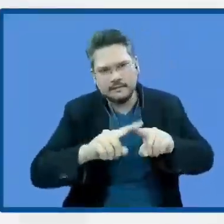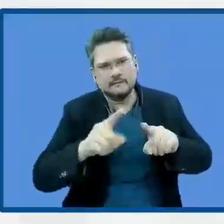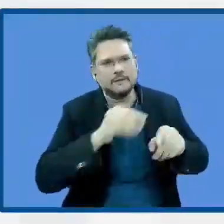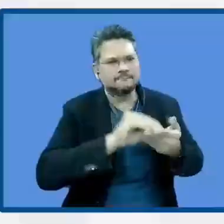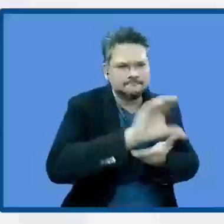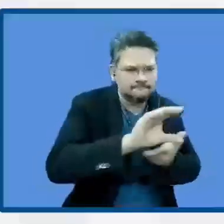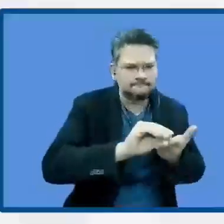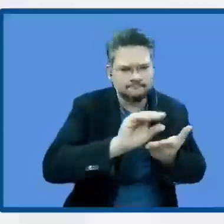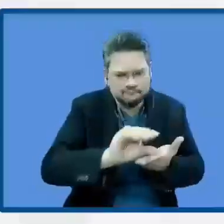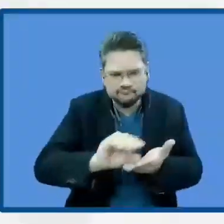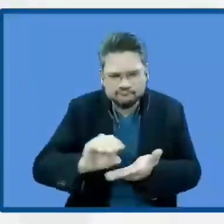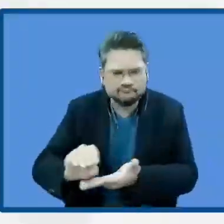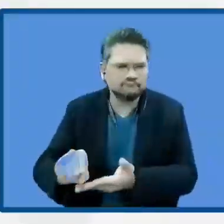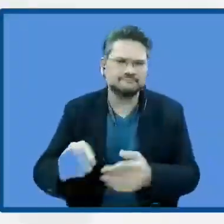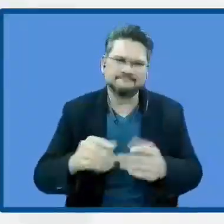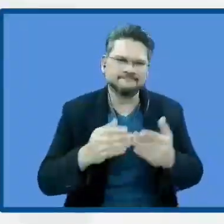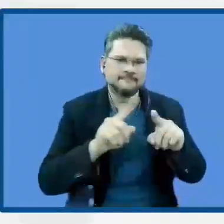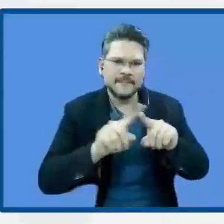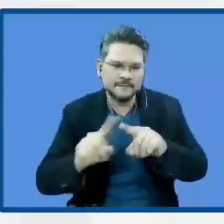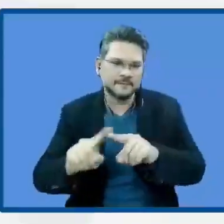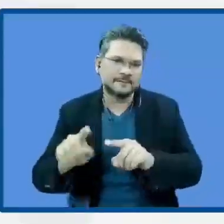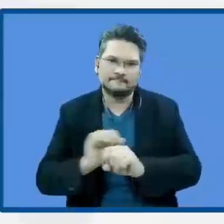to work on risk prevention.